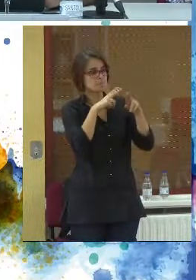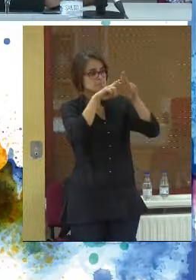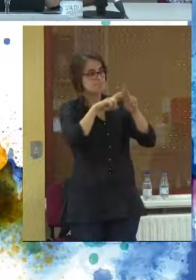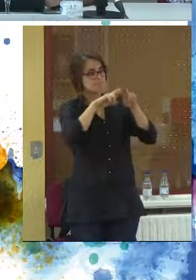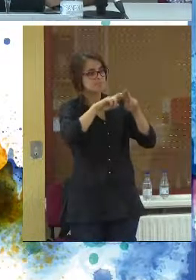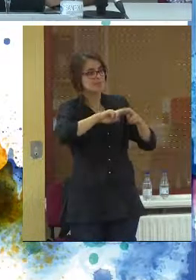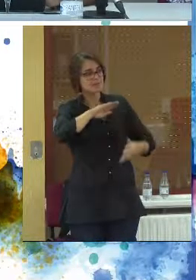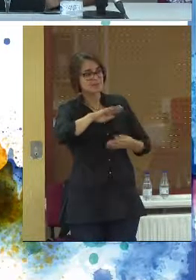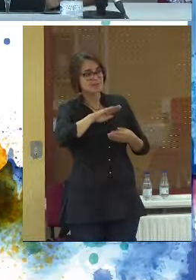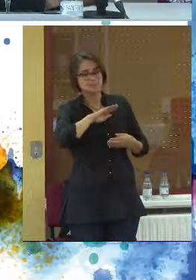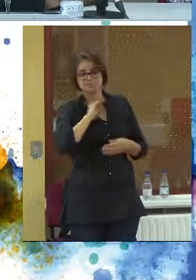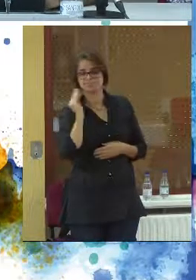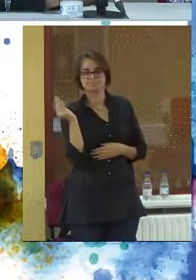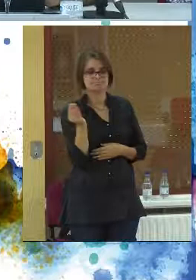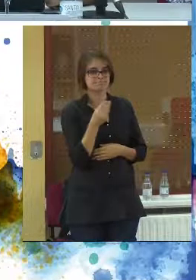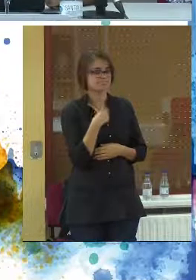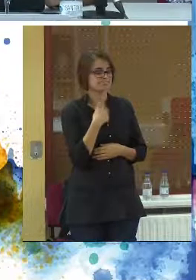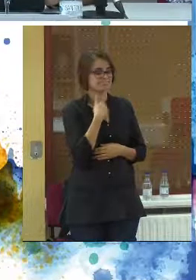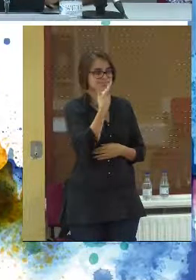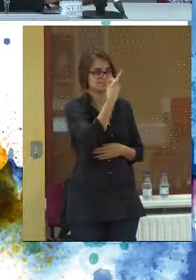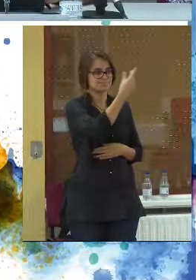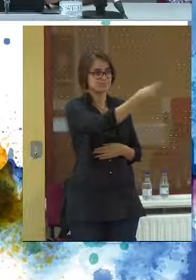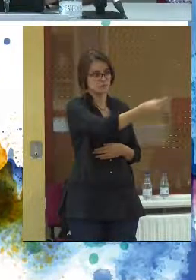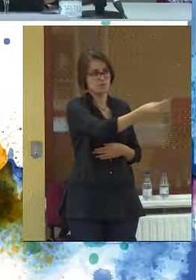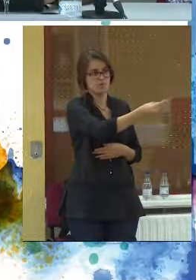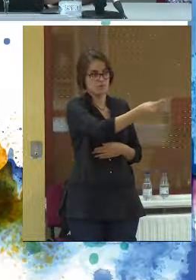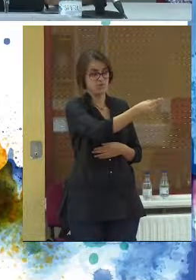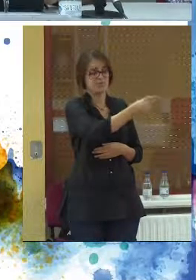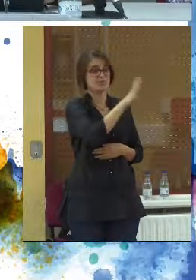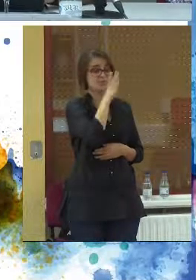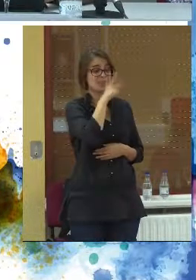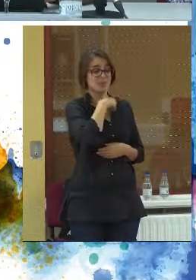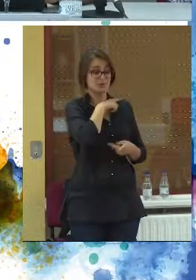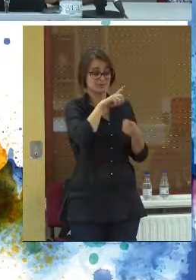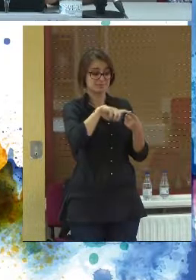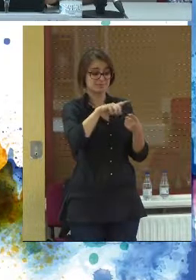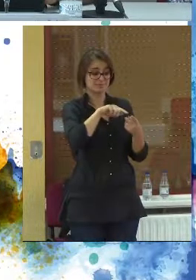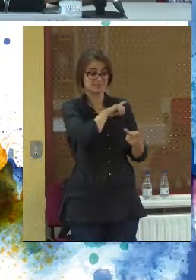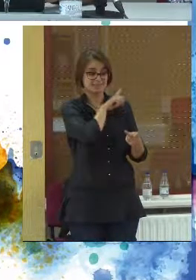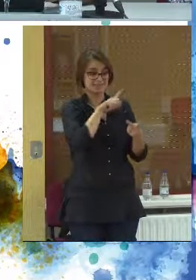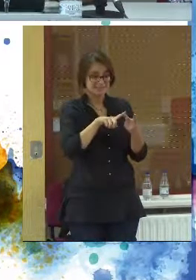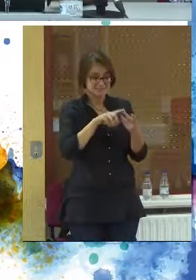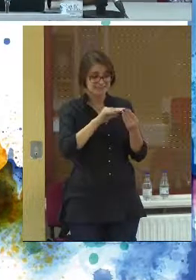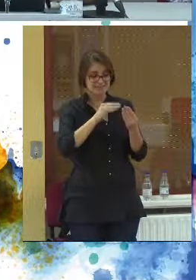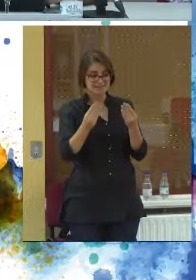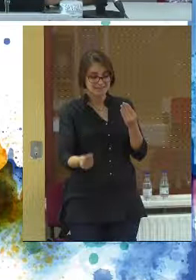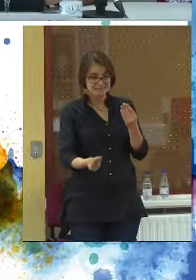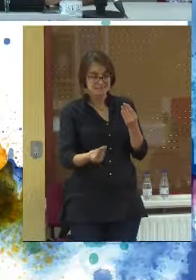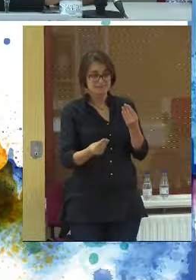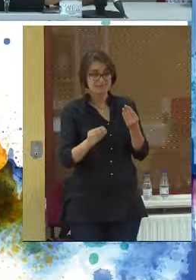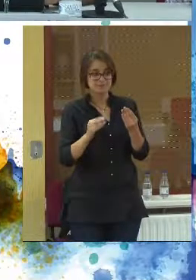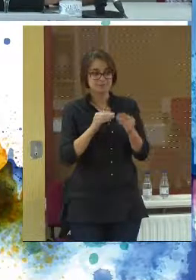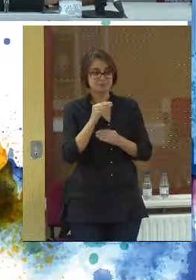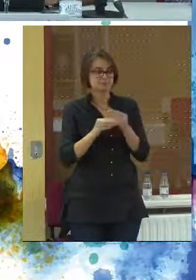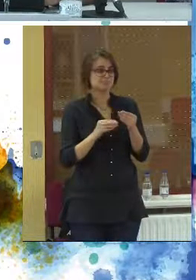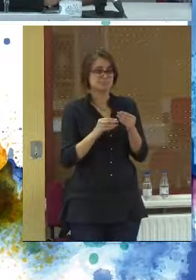their capabilities, and unfortunately many times we would have to say no, because the second part of their task